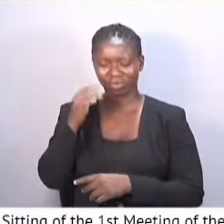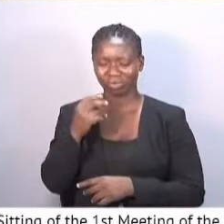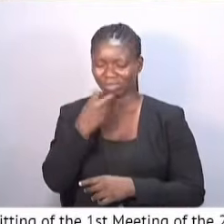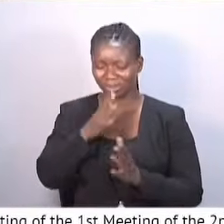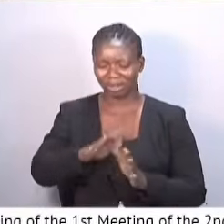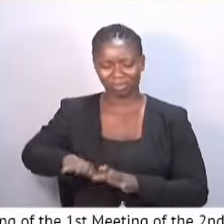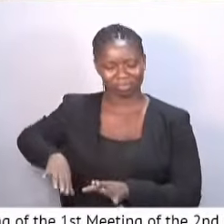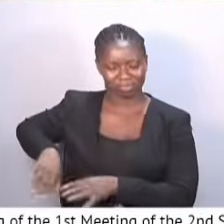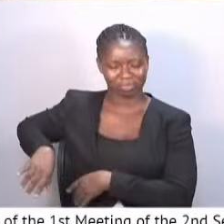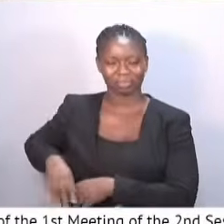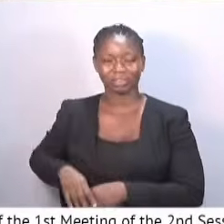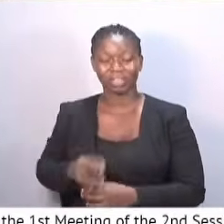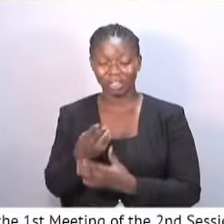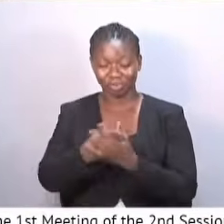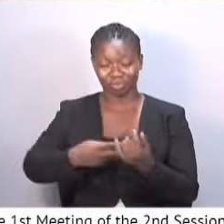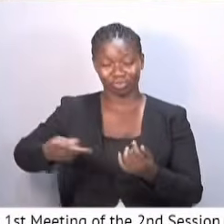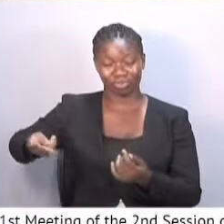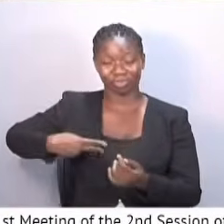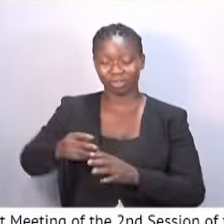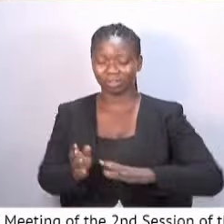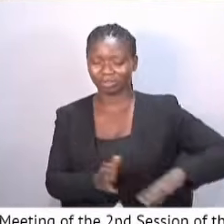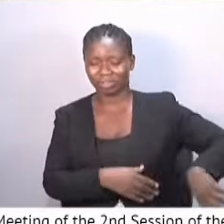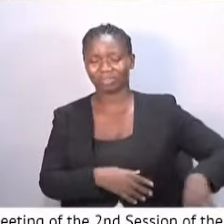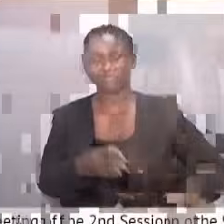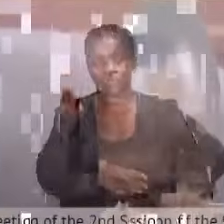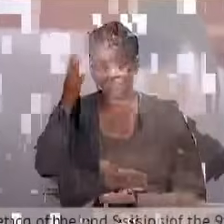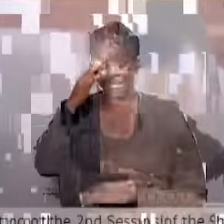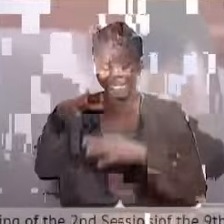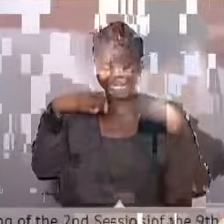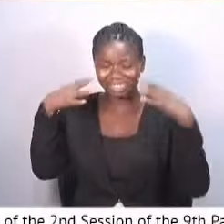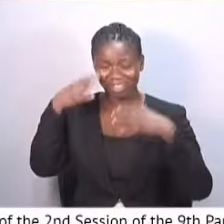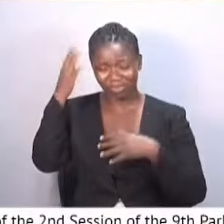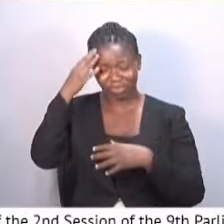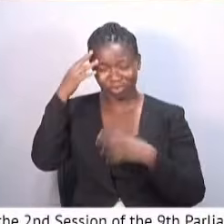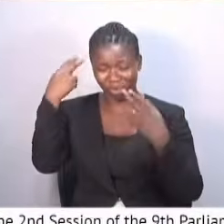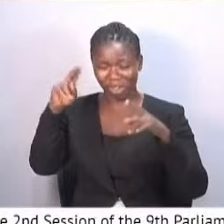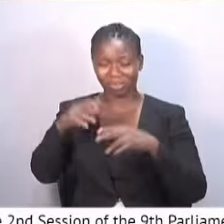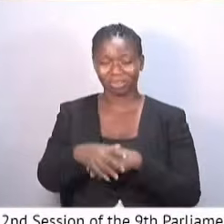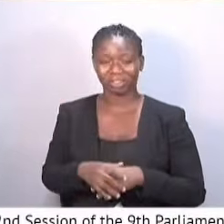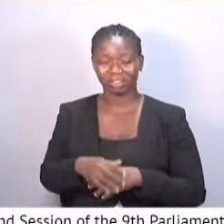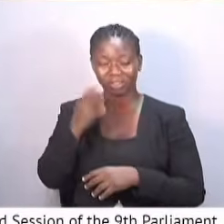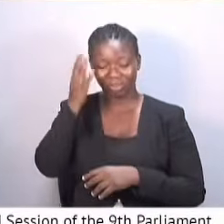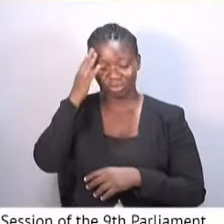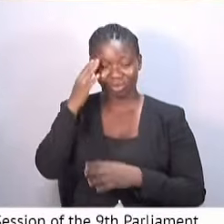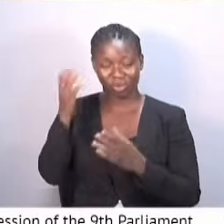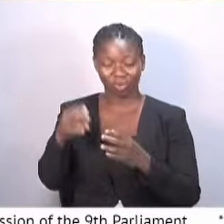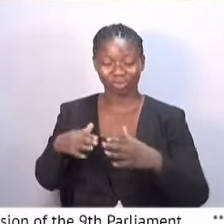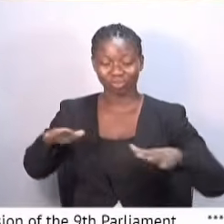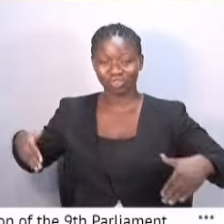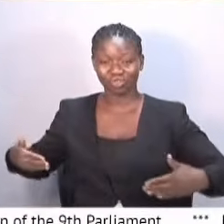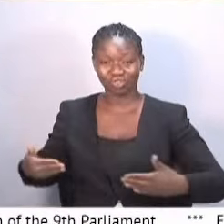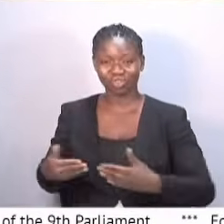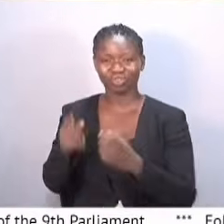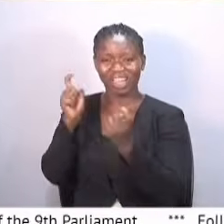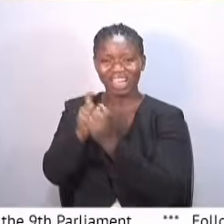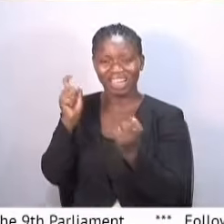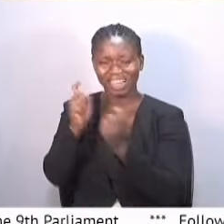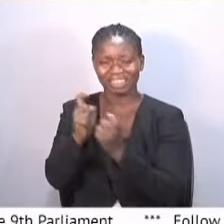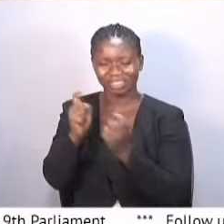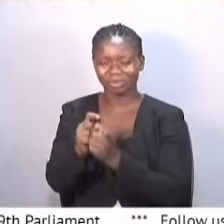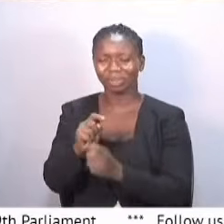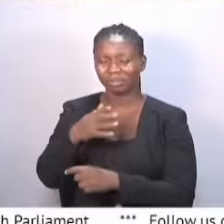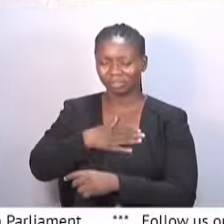this. It's between the two of us. You ignore him. He's laughing. He knows what he wants to achieve. He wants to introduce confusion. You sit